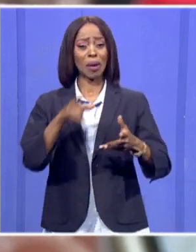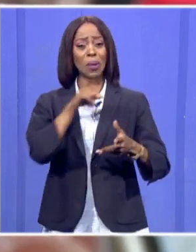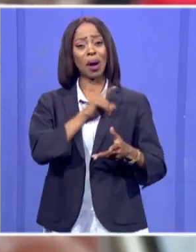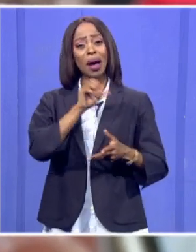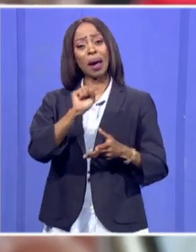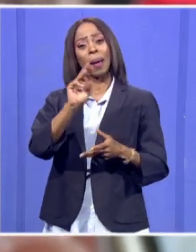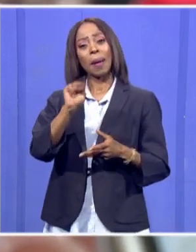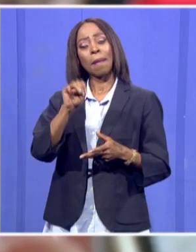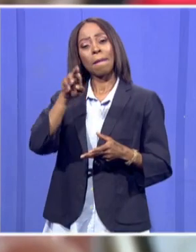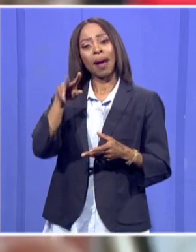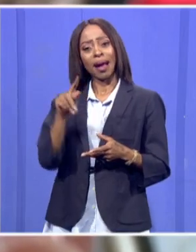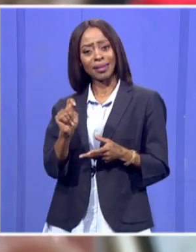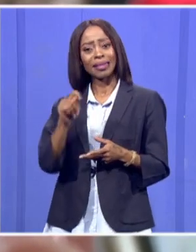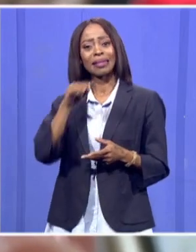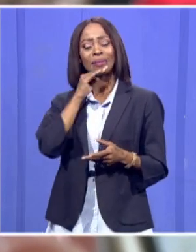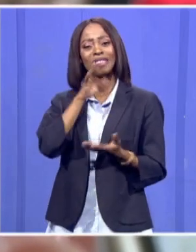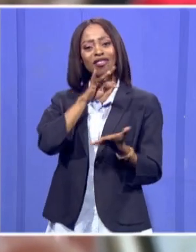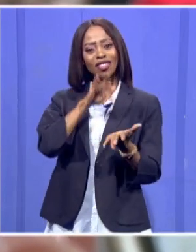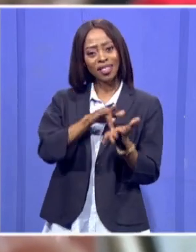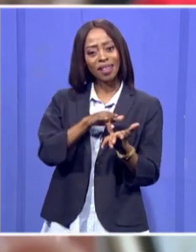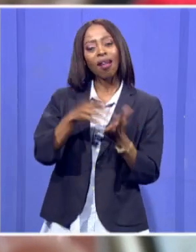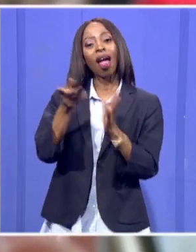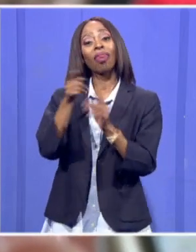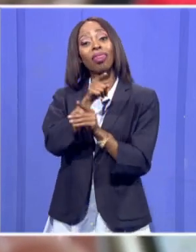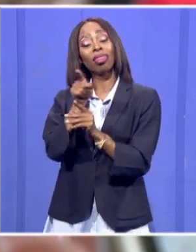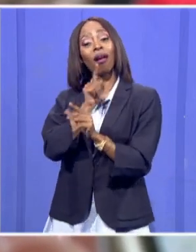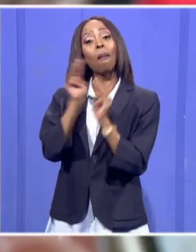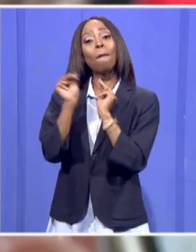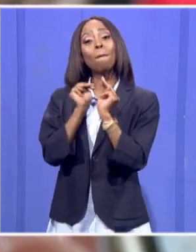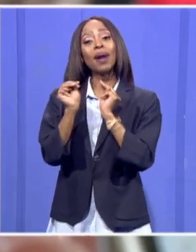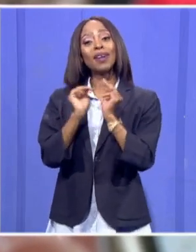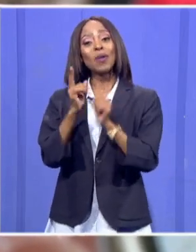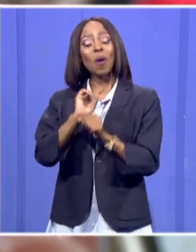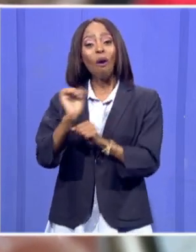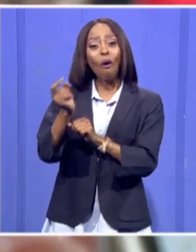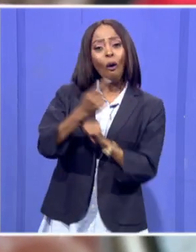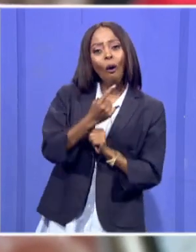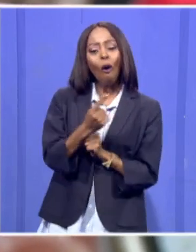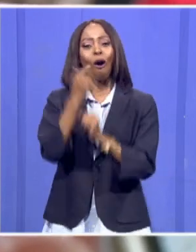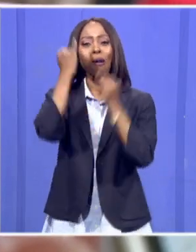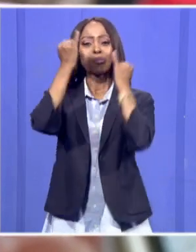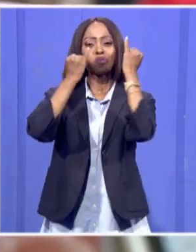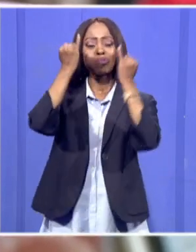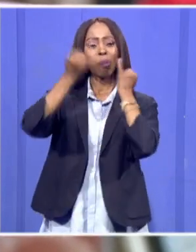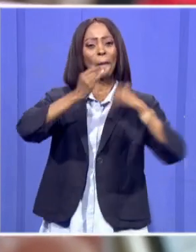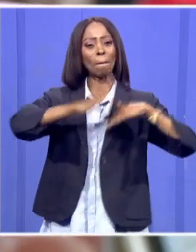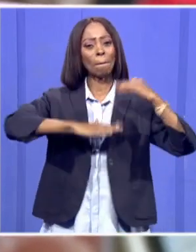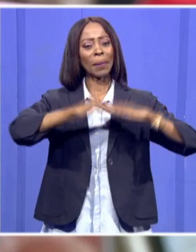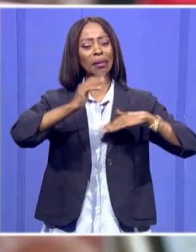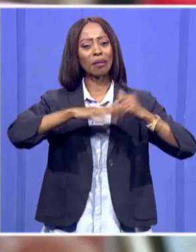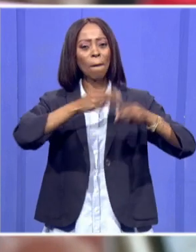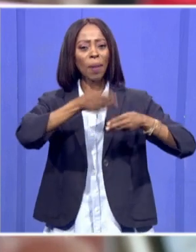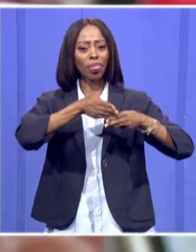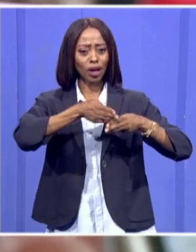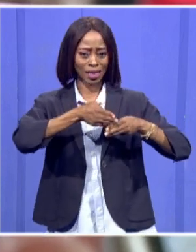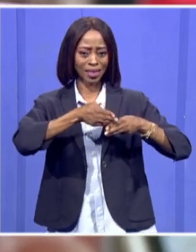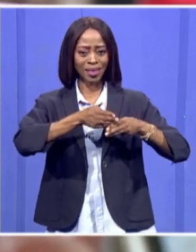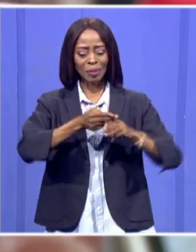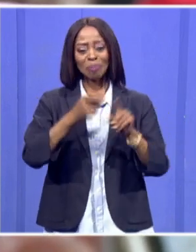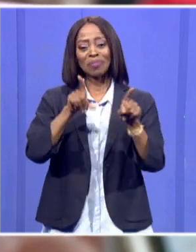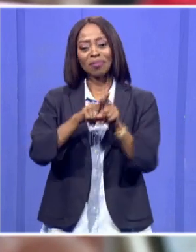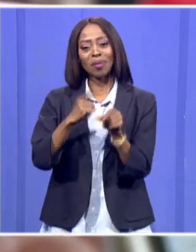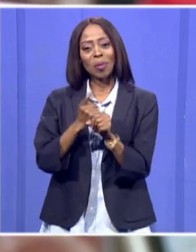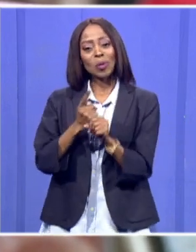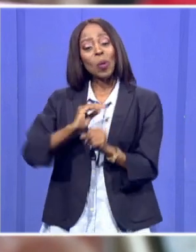SMECT, which is basically the center that manages all the innovative construction methods. We want to